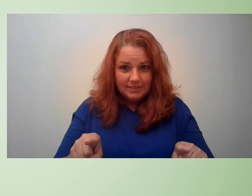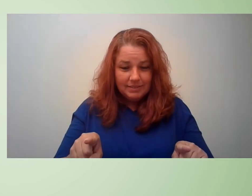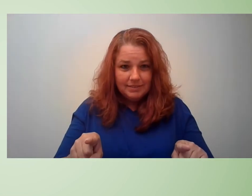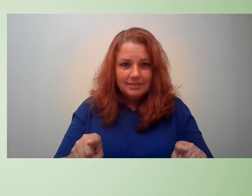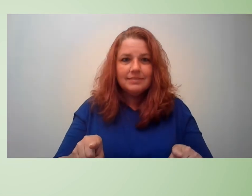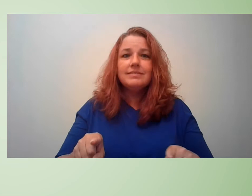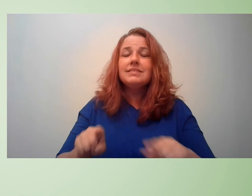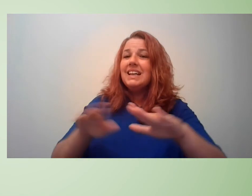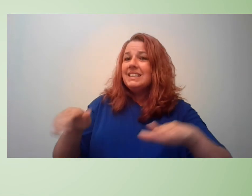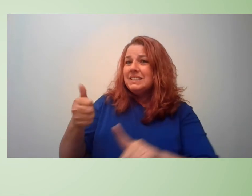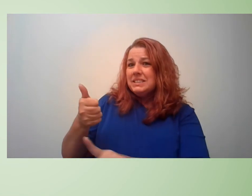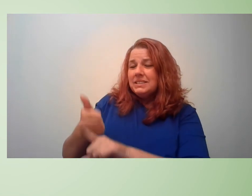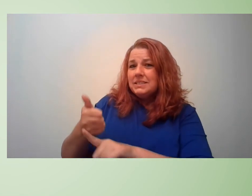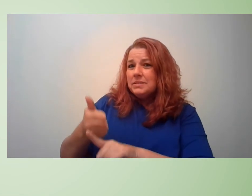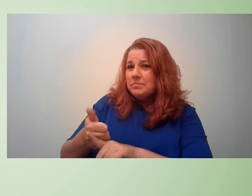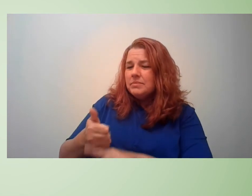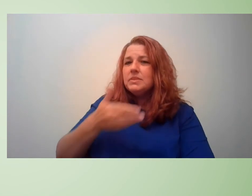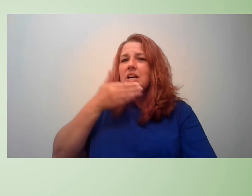happiness.